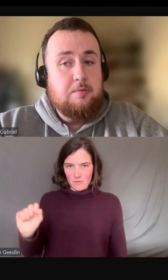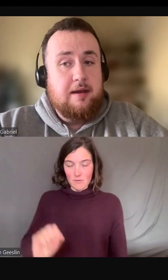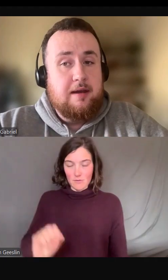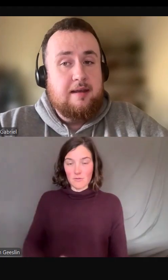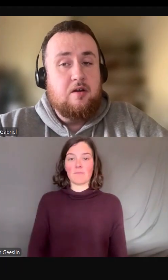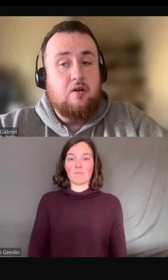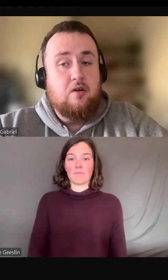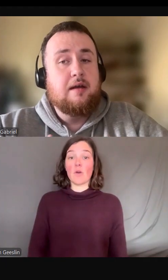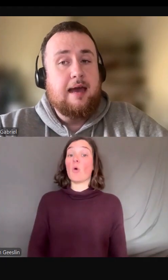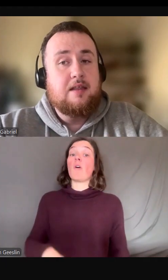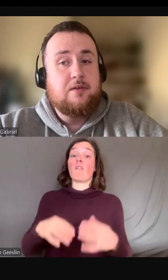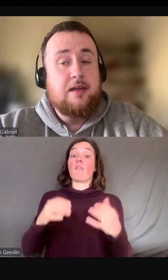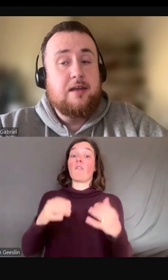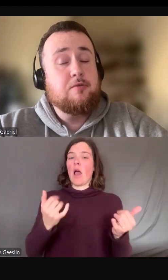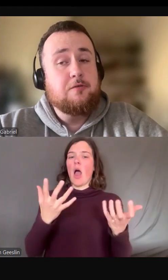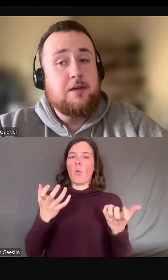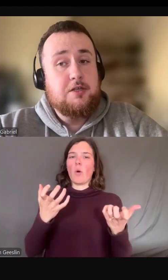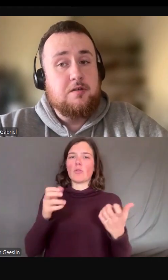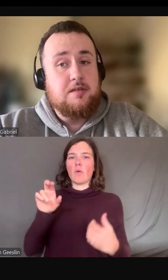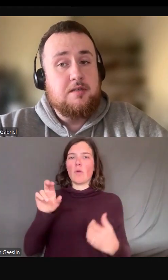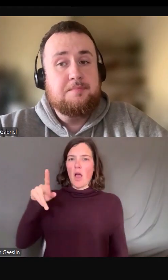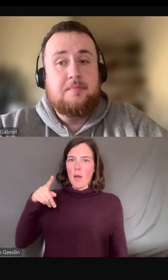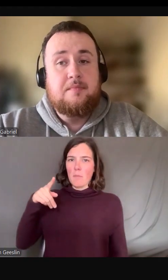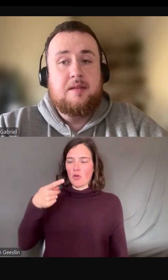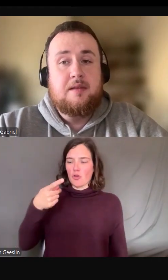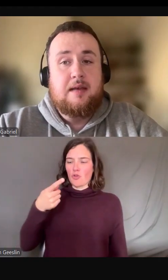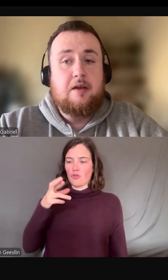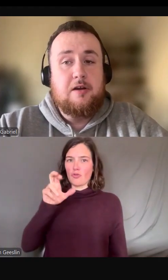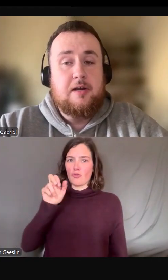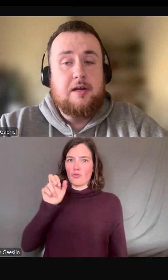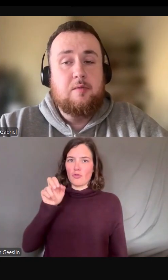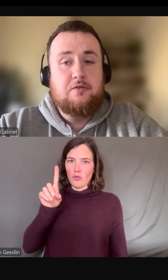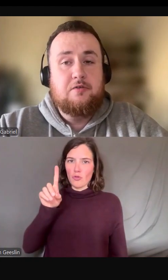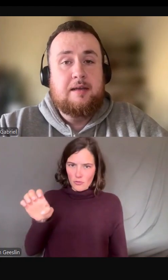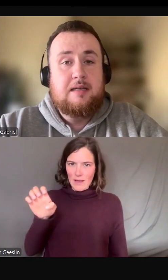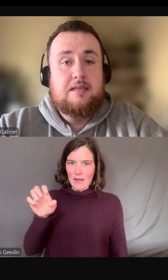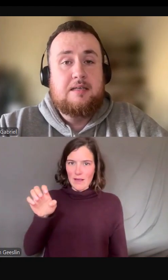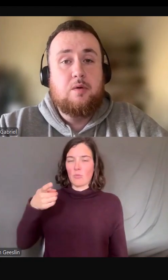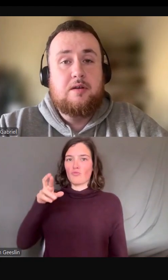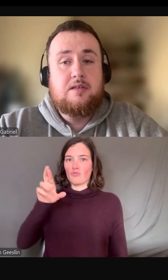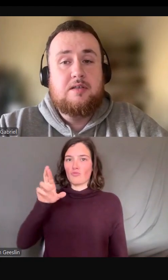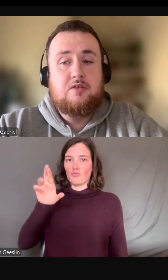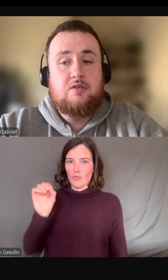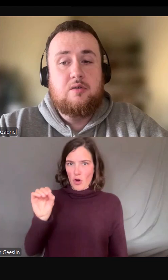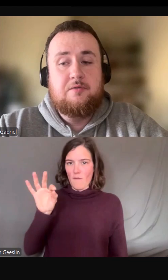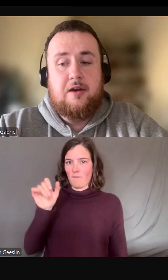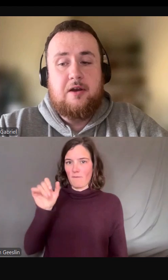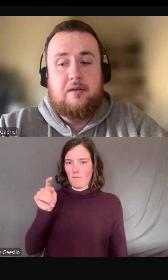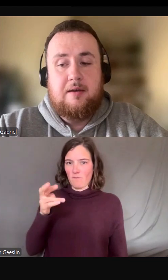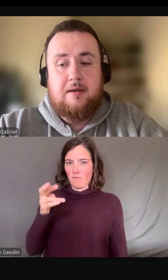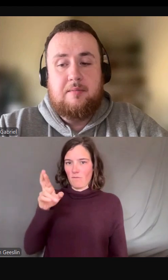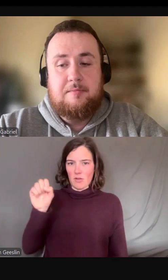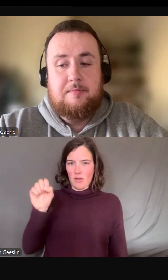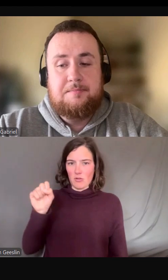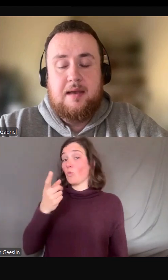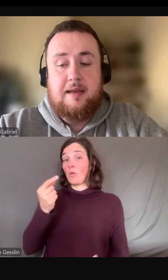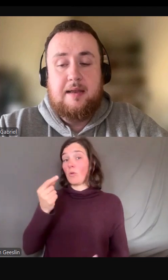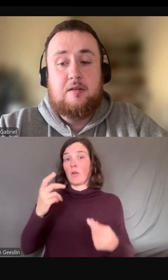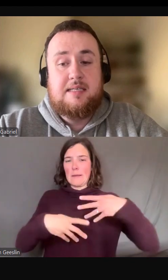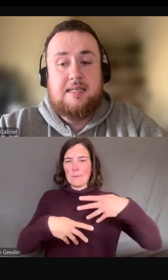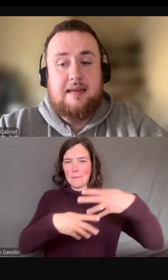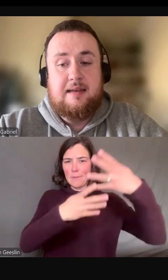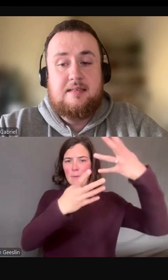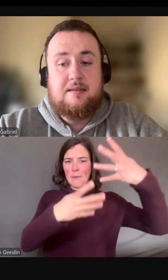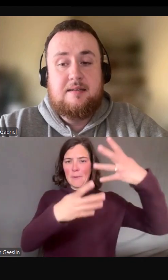upgrade or activate the pro features. Currently we're on free, so we're going to scroll to the very bottom here, and you'll